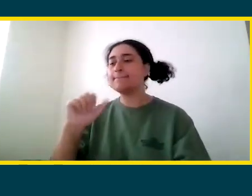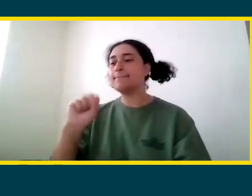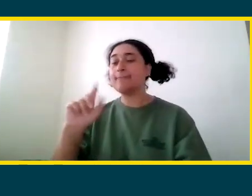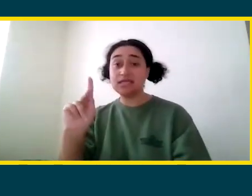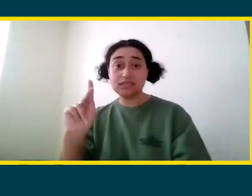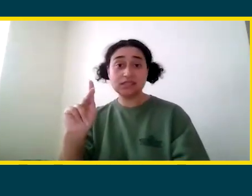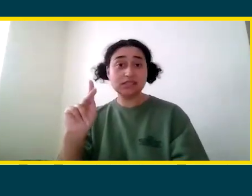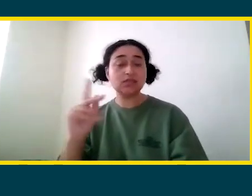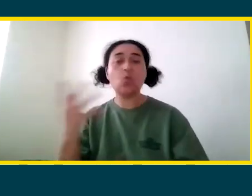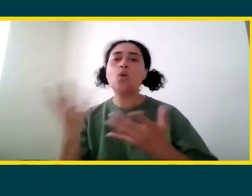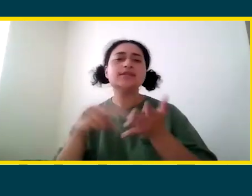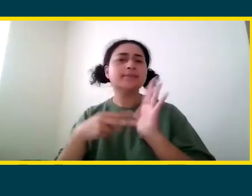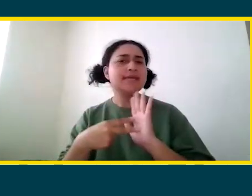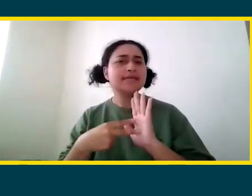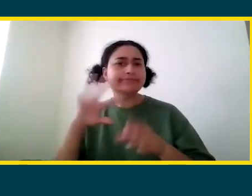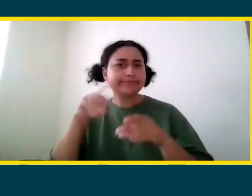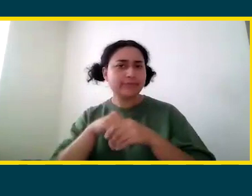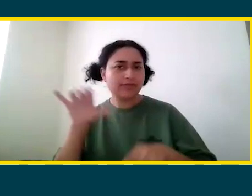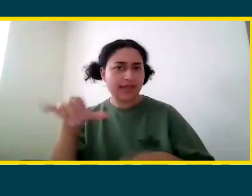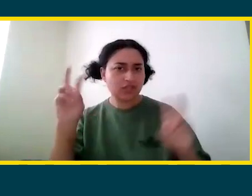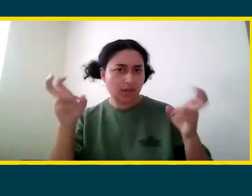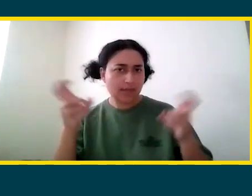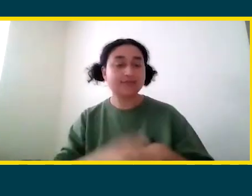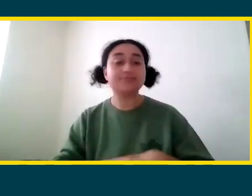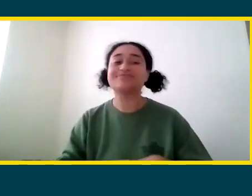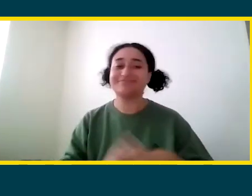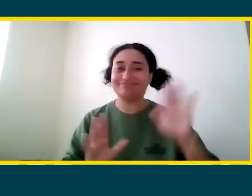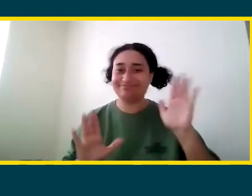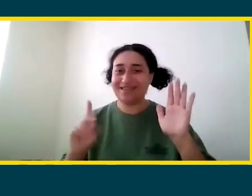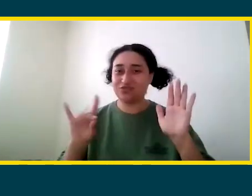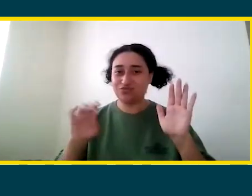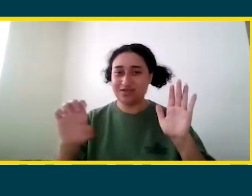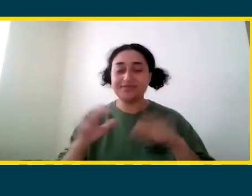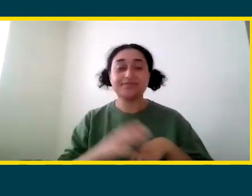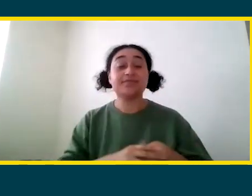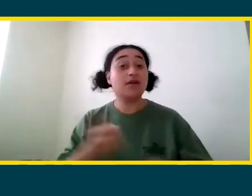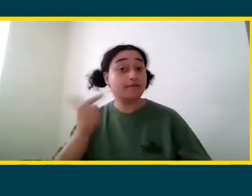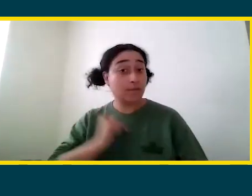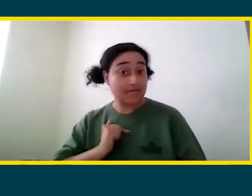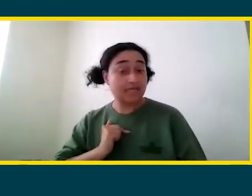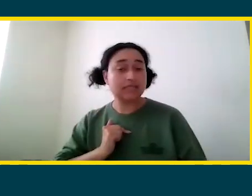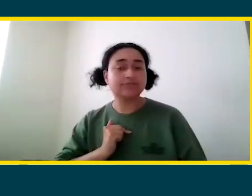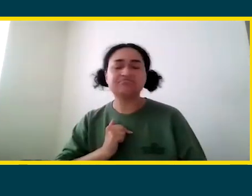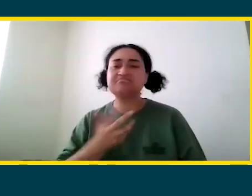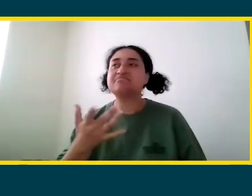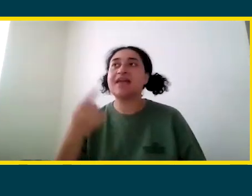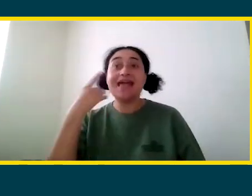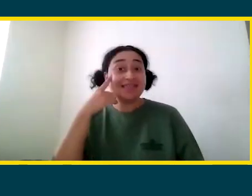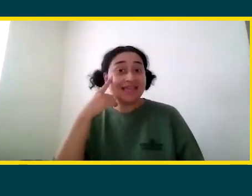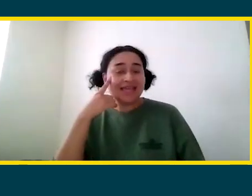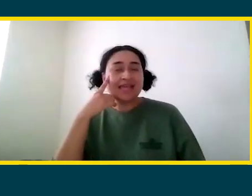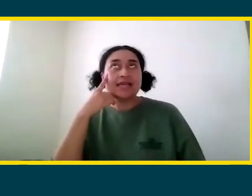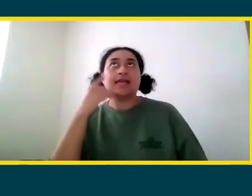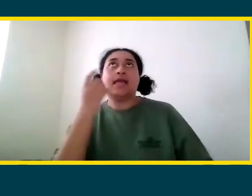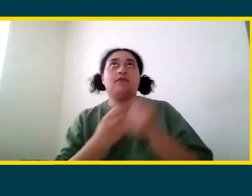play within that? This is Adrienne. For me specifically, I think everyone has